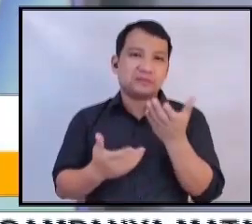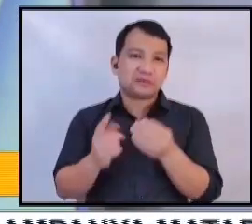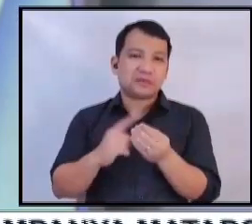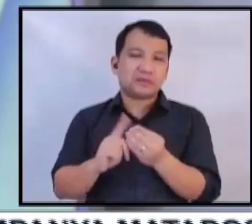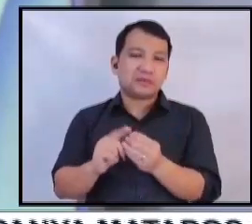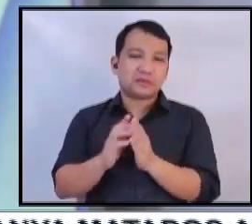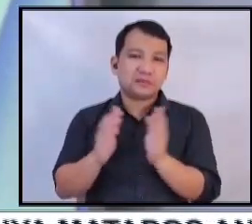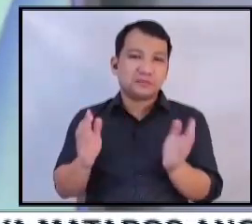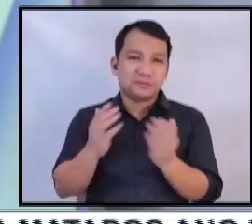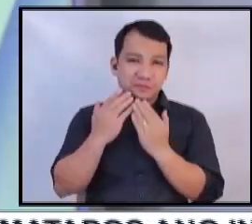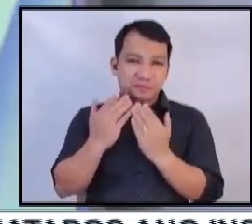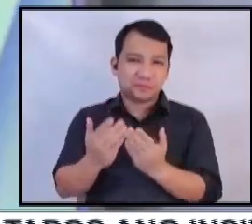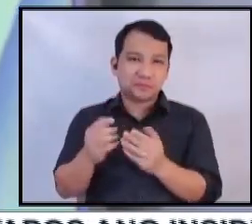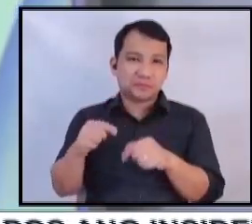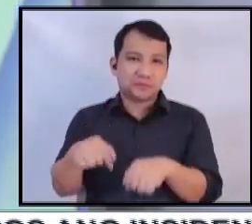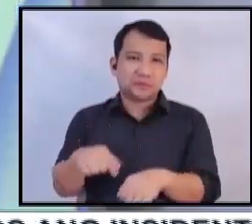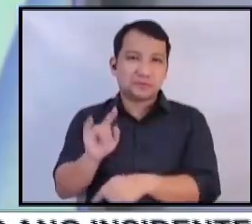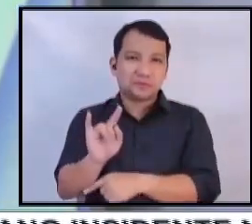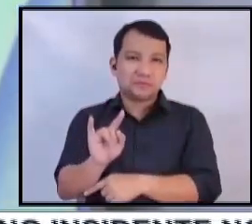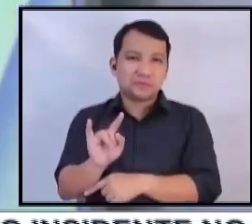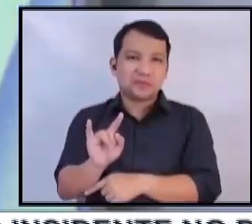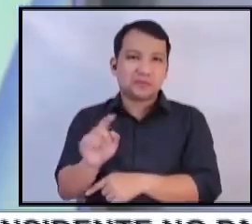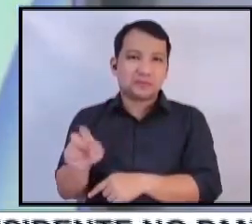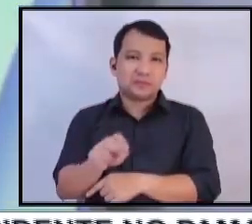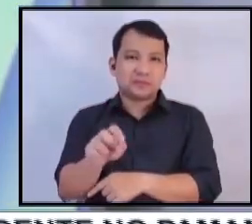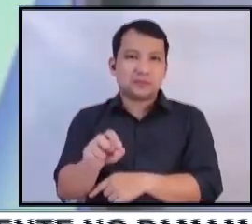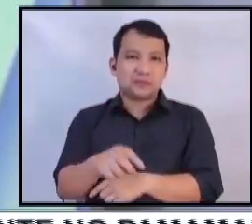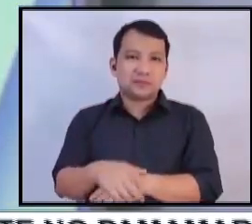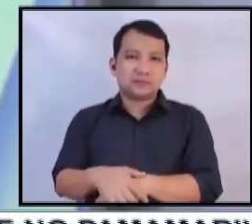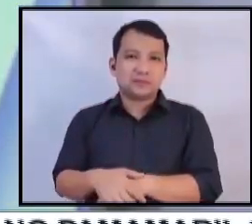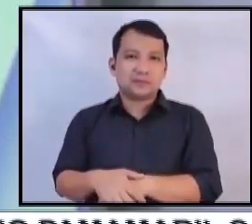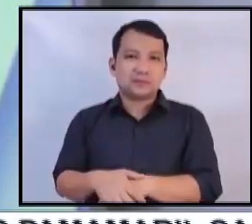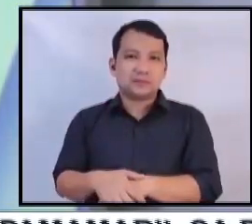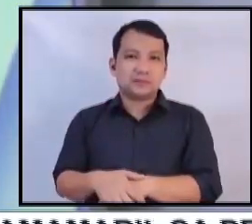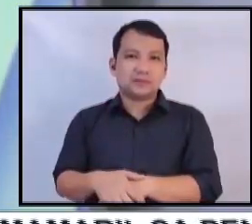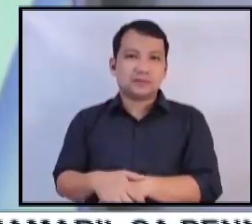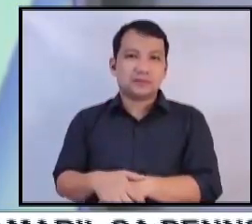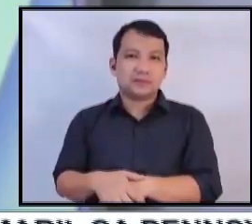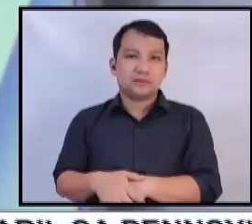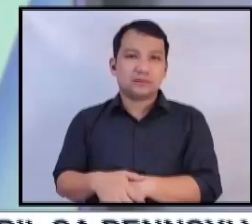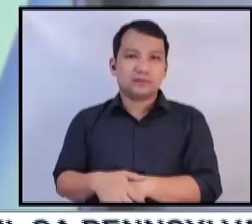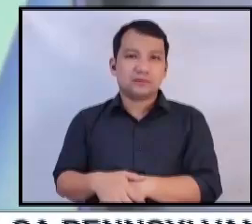doing our media tour. And can I just shout out my parents?